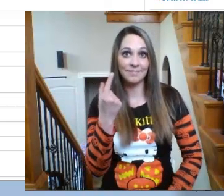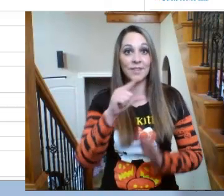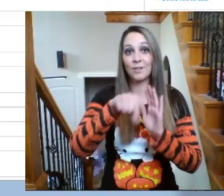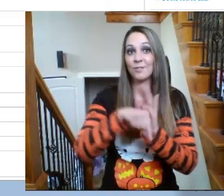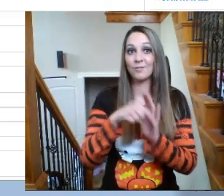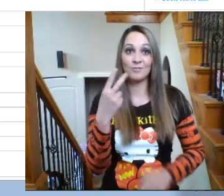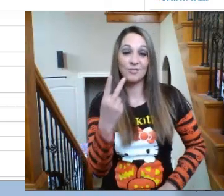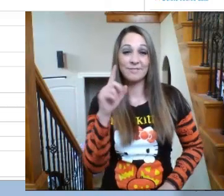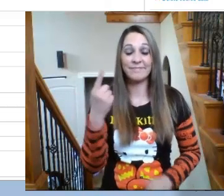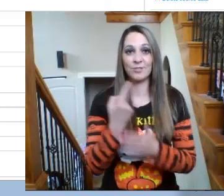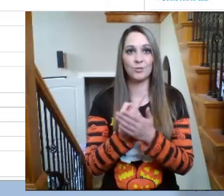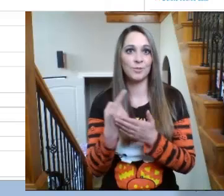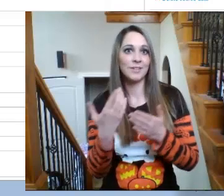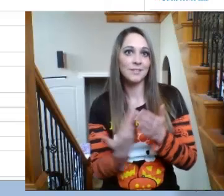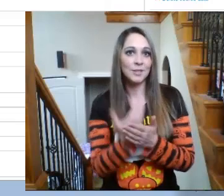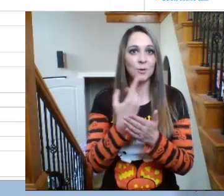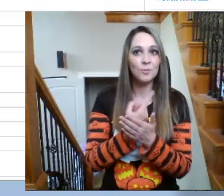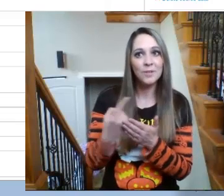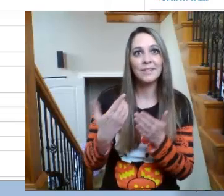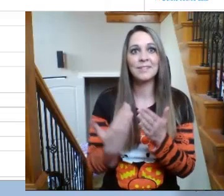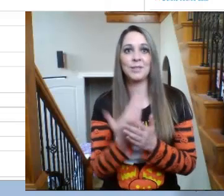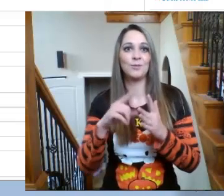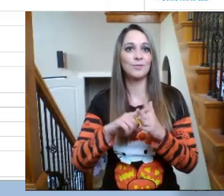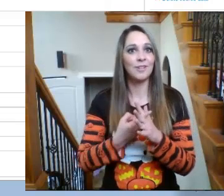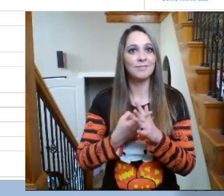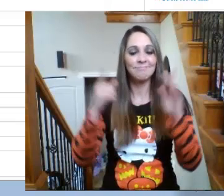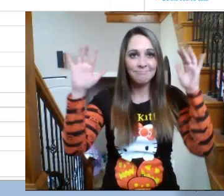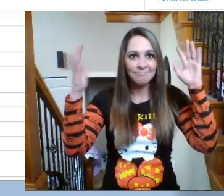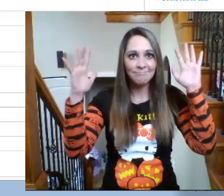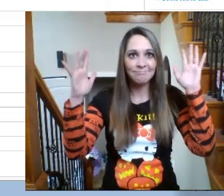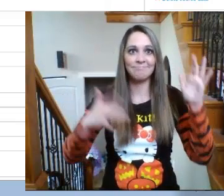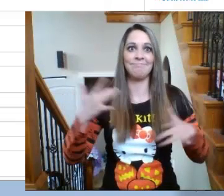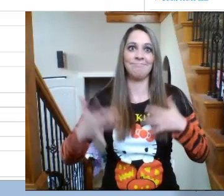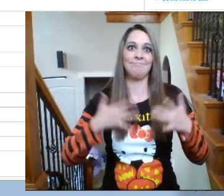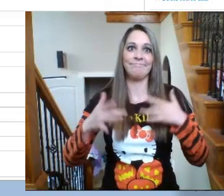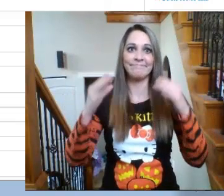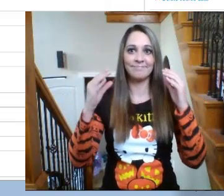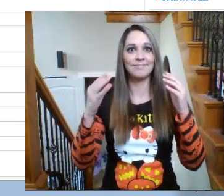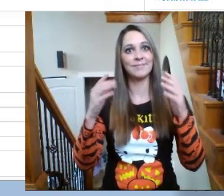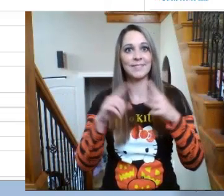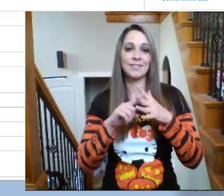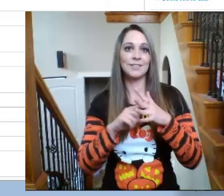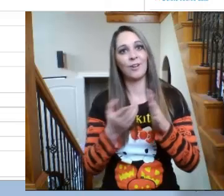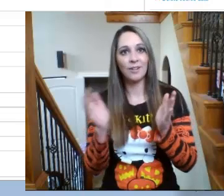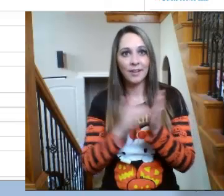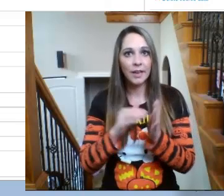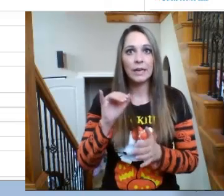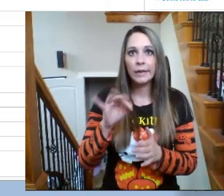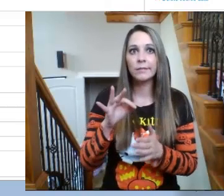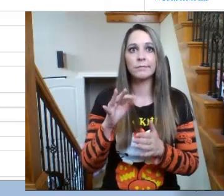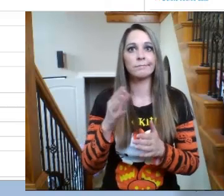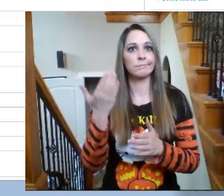Now it's week 11, the start of a new quarter. Yay, we finished quarter